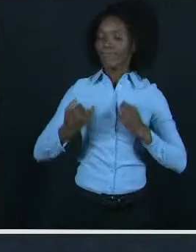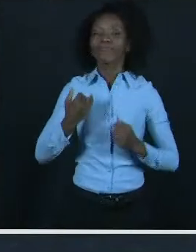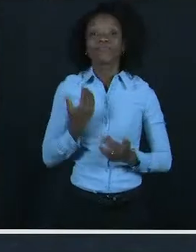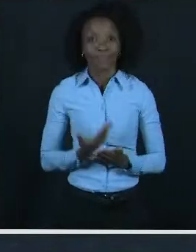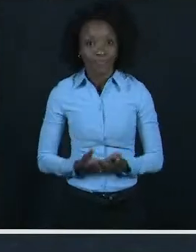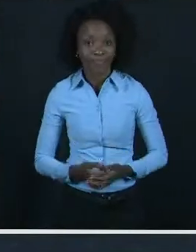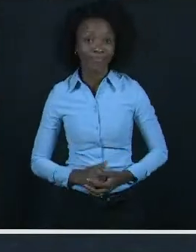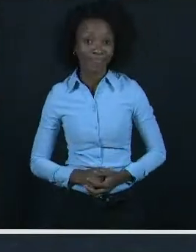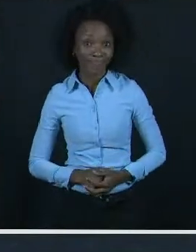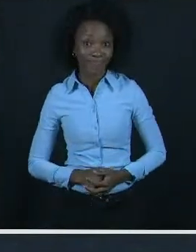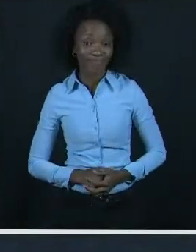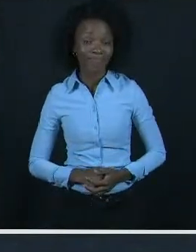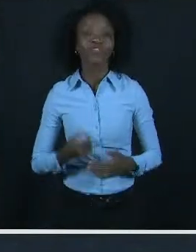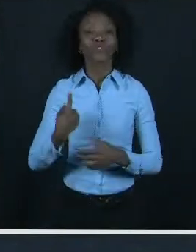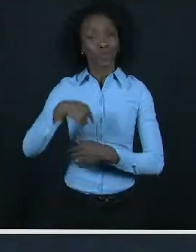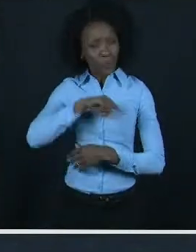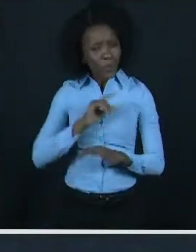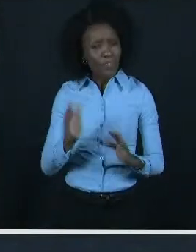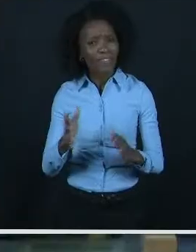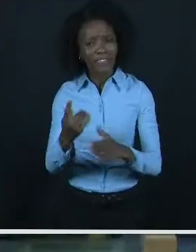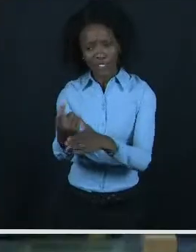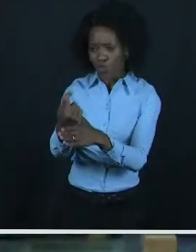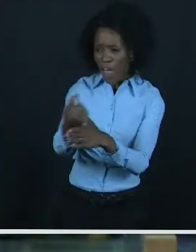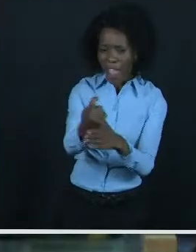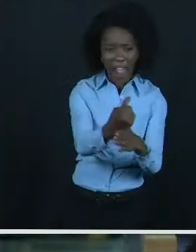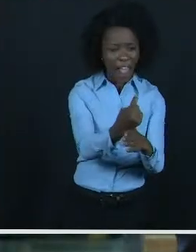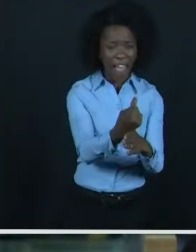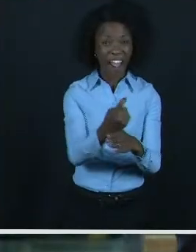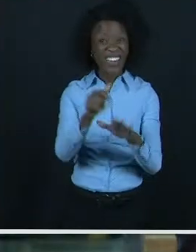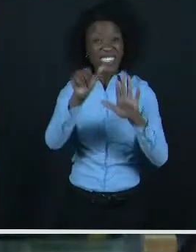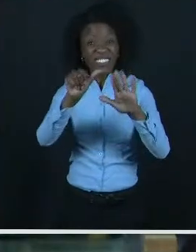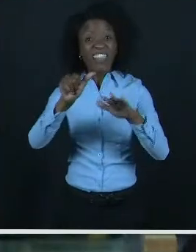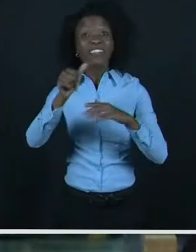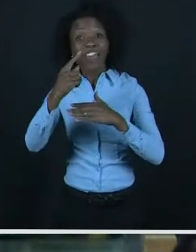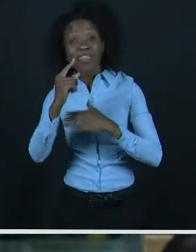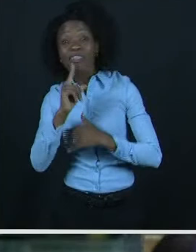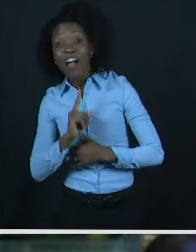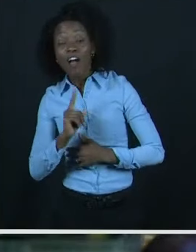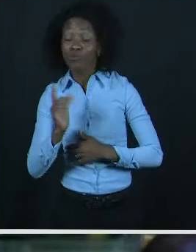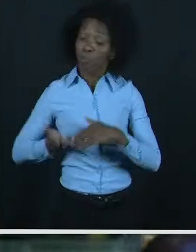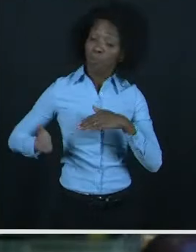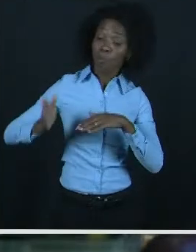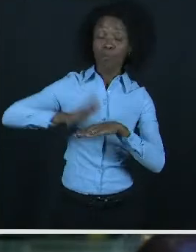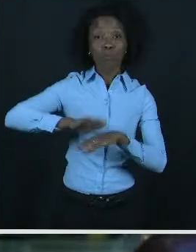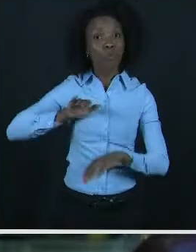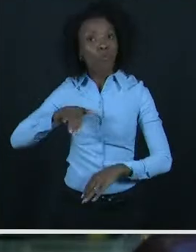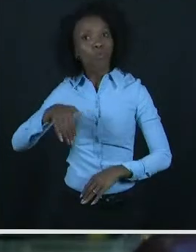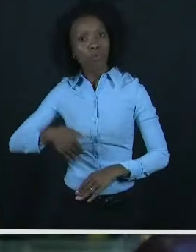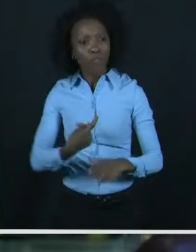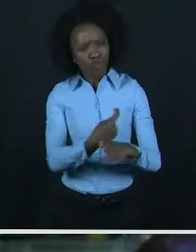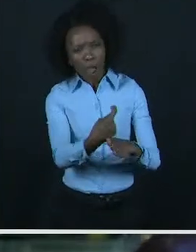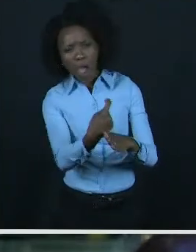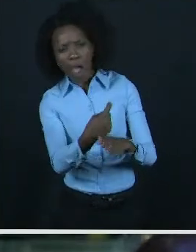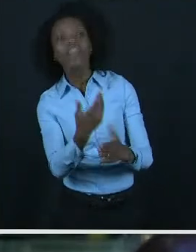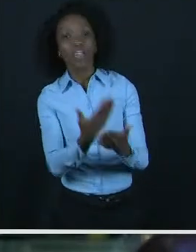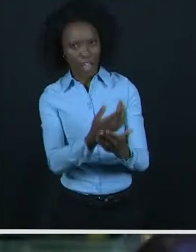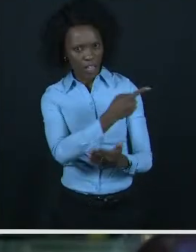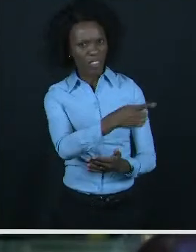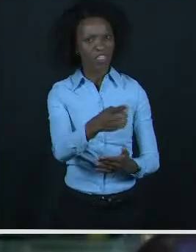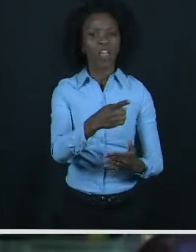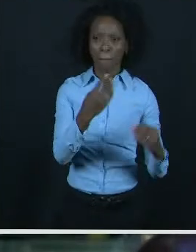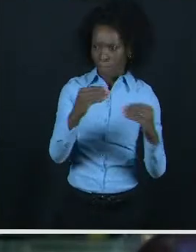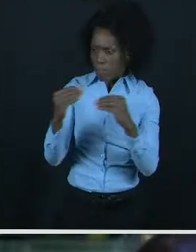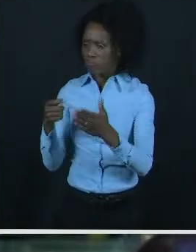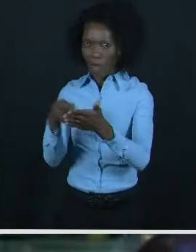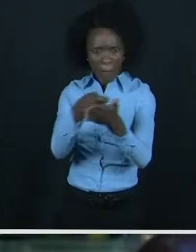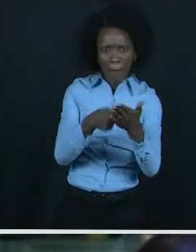We have trained more than 6,000 women to prepare them to take up procurement opportunities. And